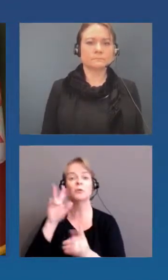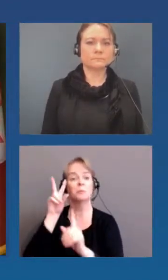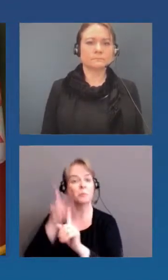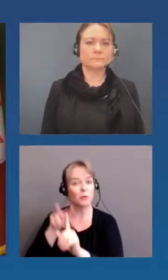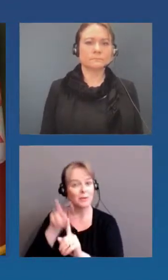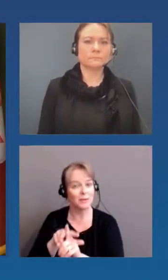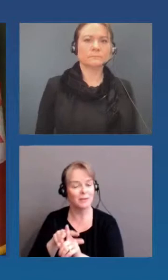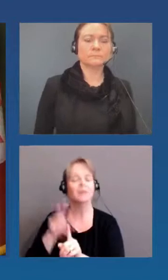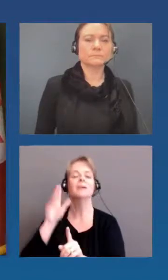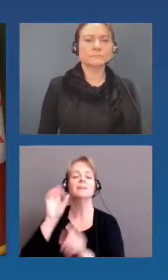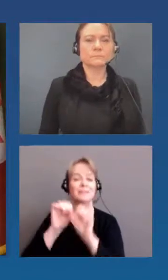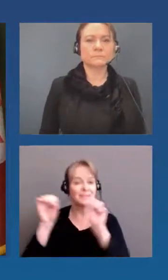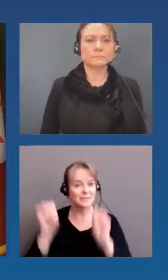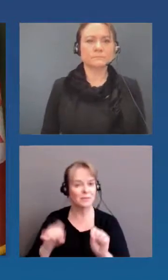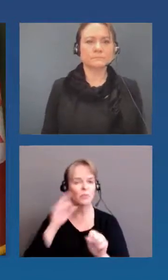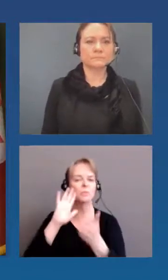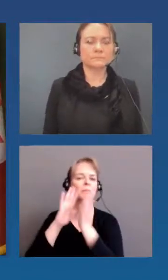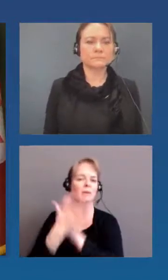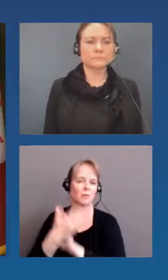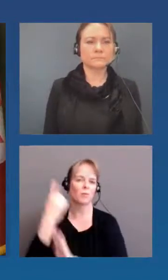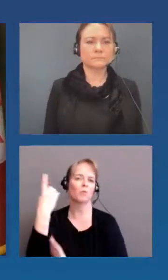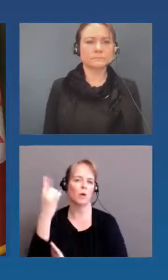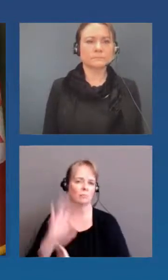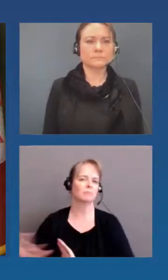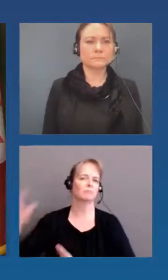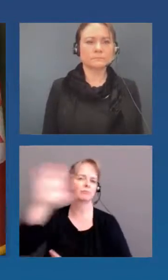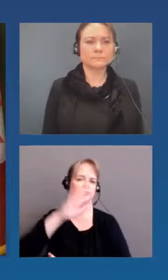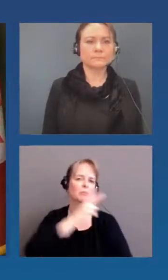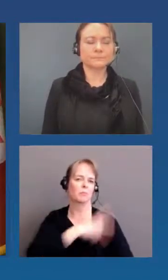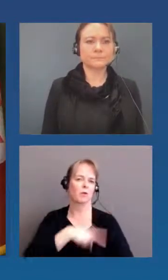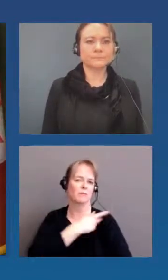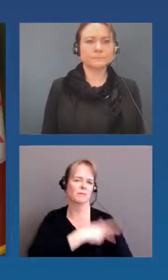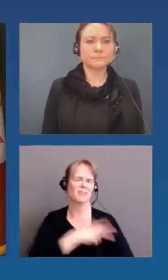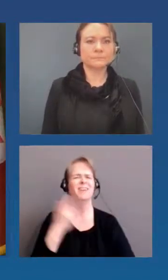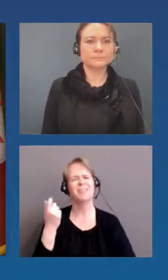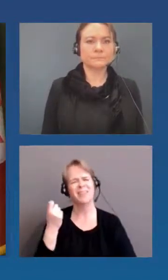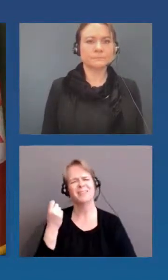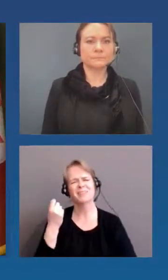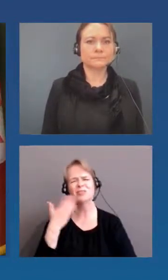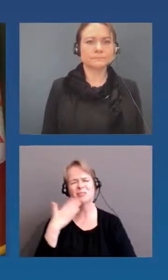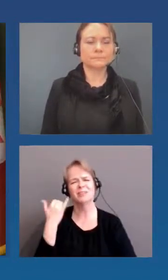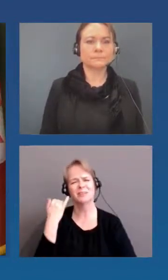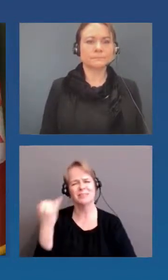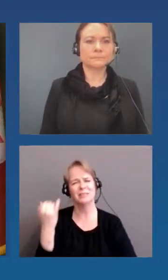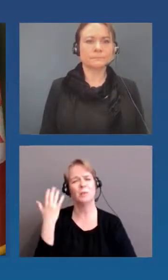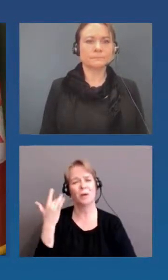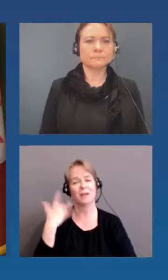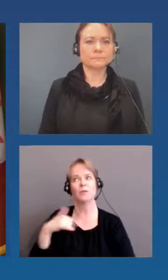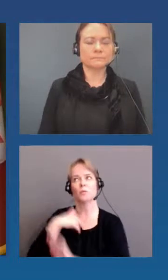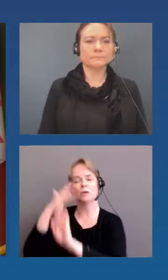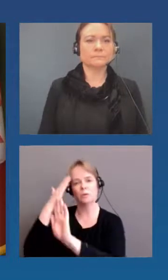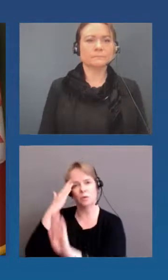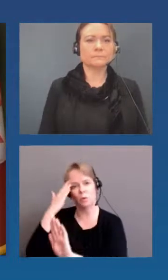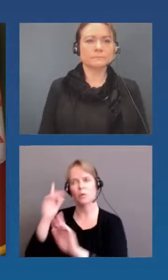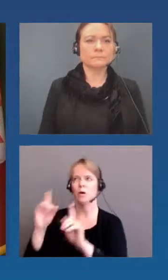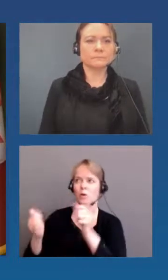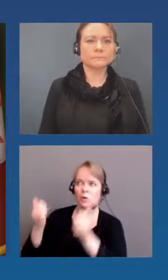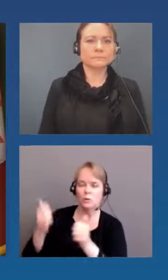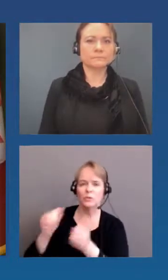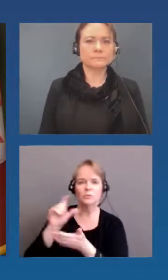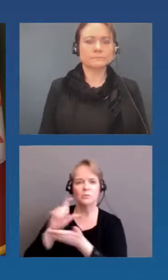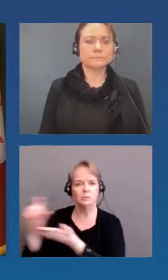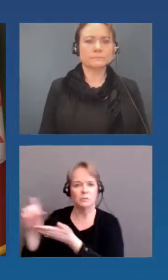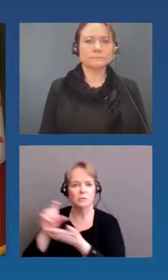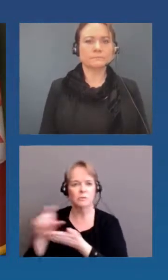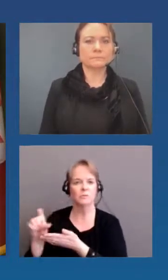provincial system, and that makes a lot of sense because then we know where the product's going, how many people are getting vaccinated, and we have